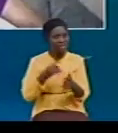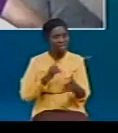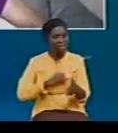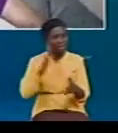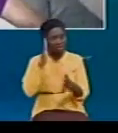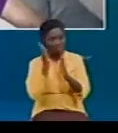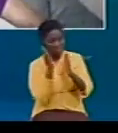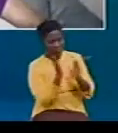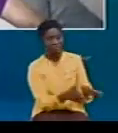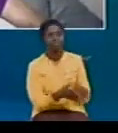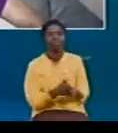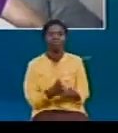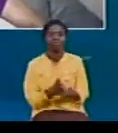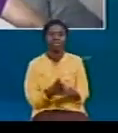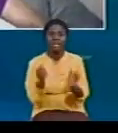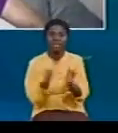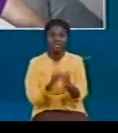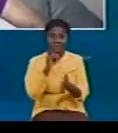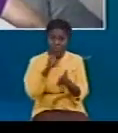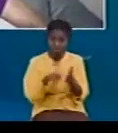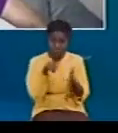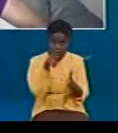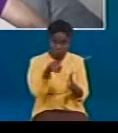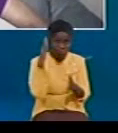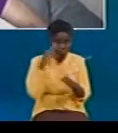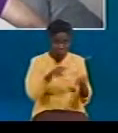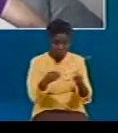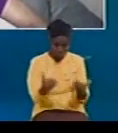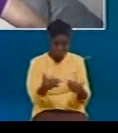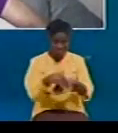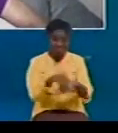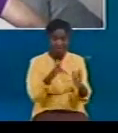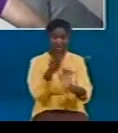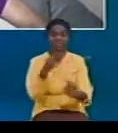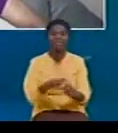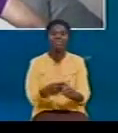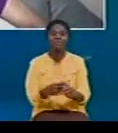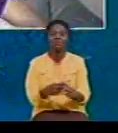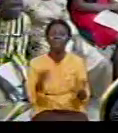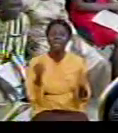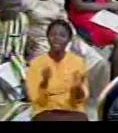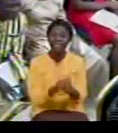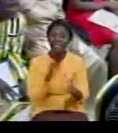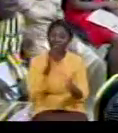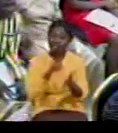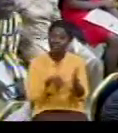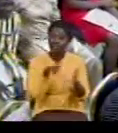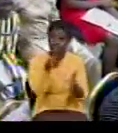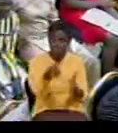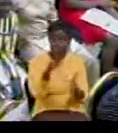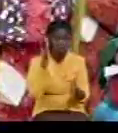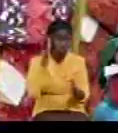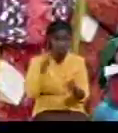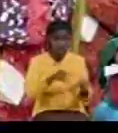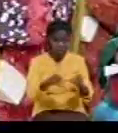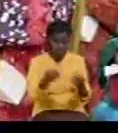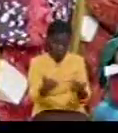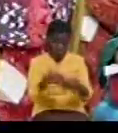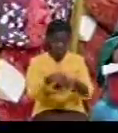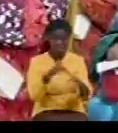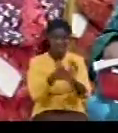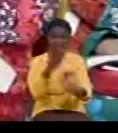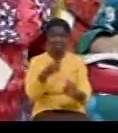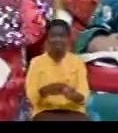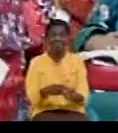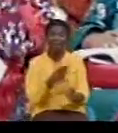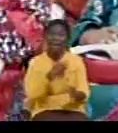tonight. I'm talking to you. I said that is what you do tonight. And